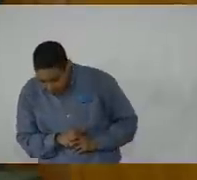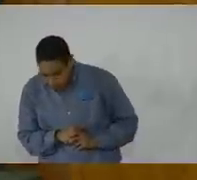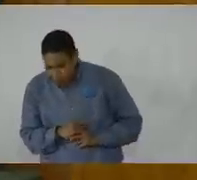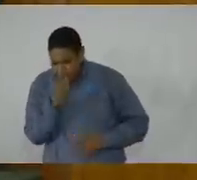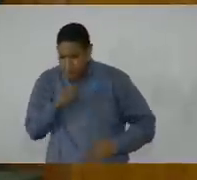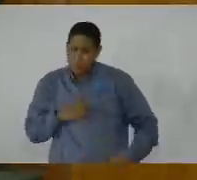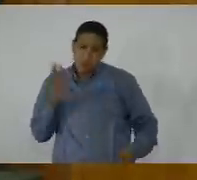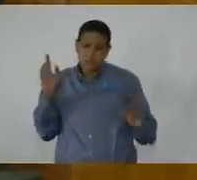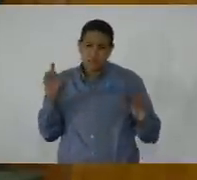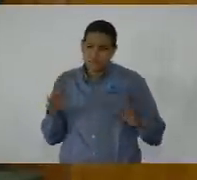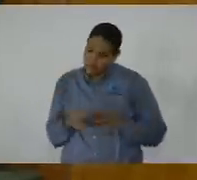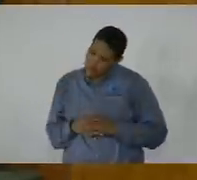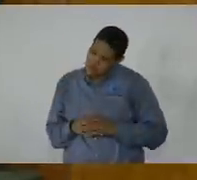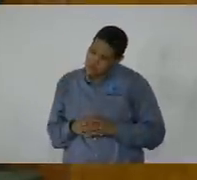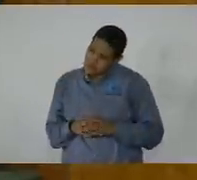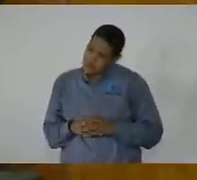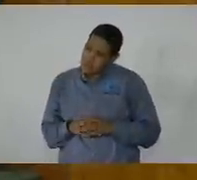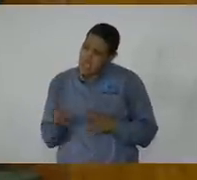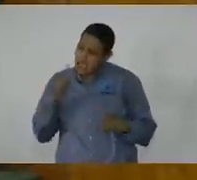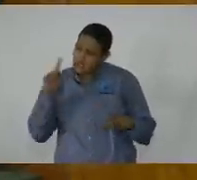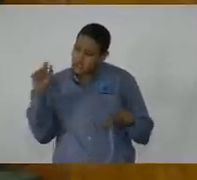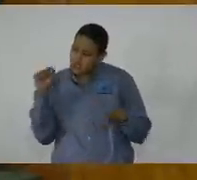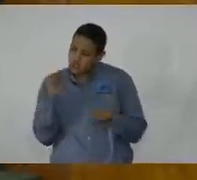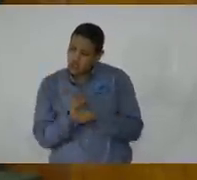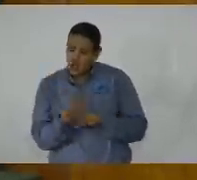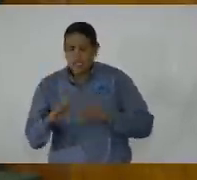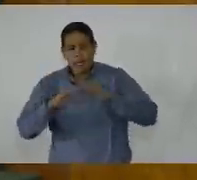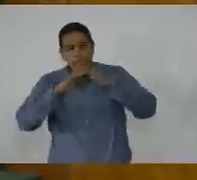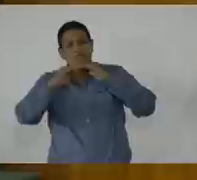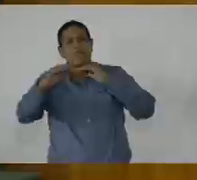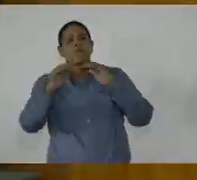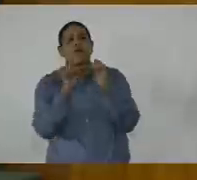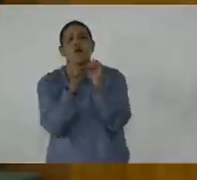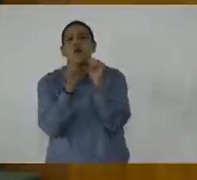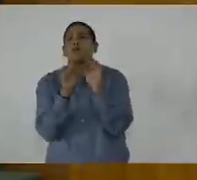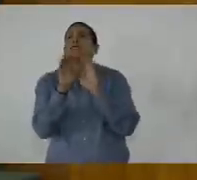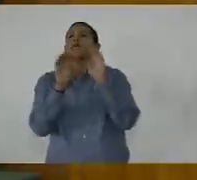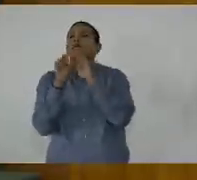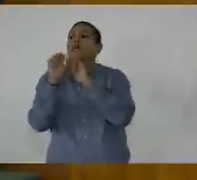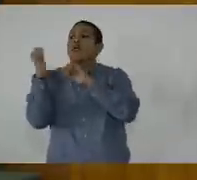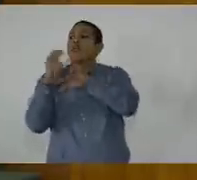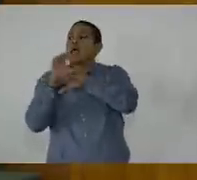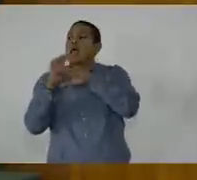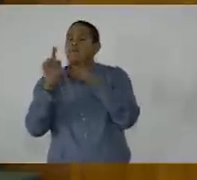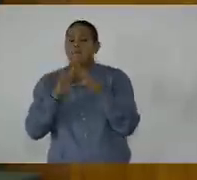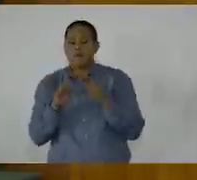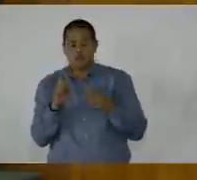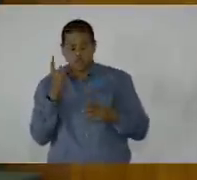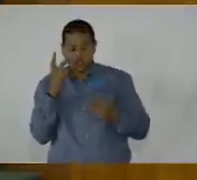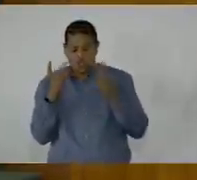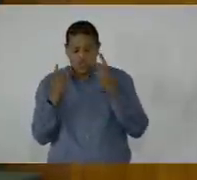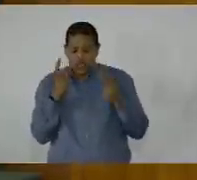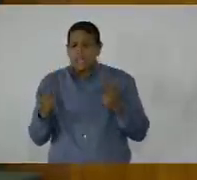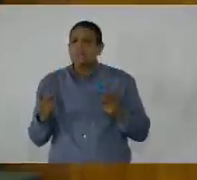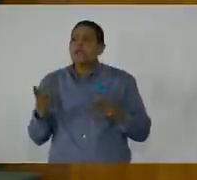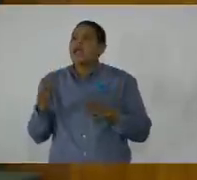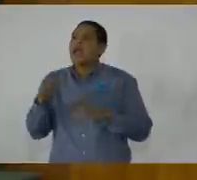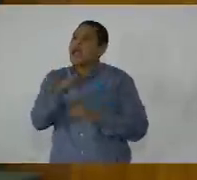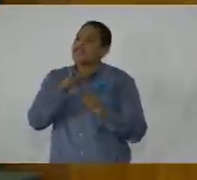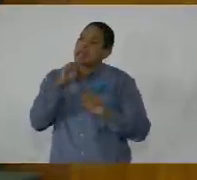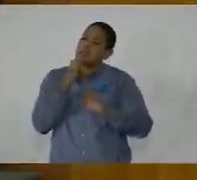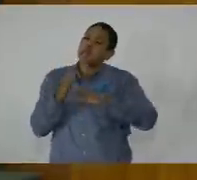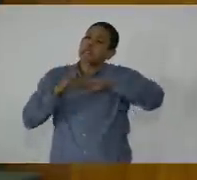Madam Speaker, ensuring a stable, competitive, and transparent environment to increase commercial